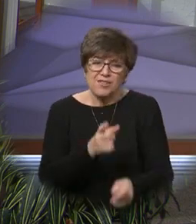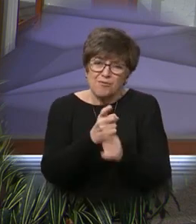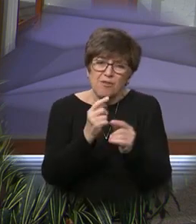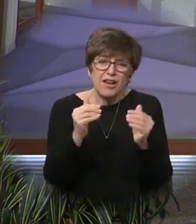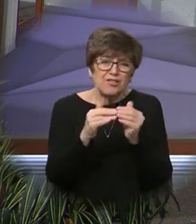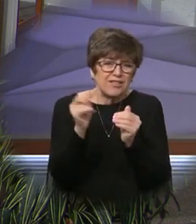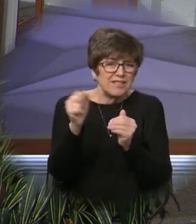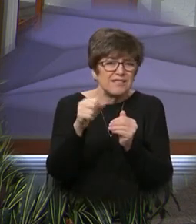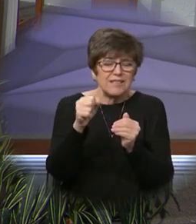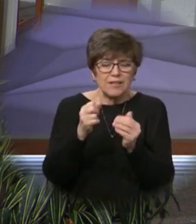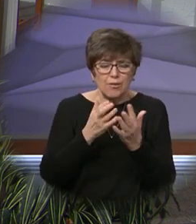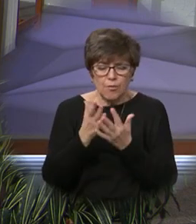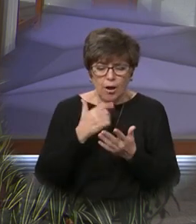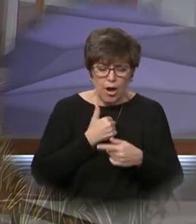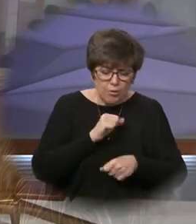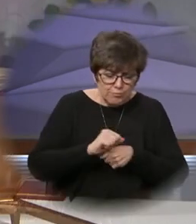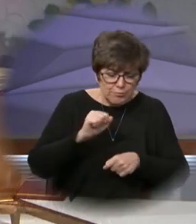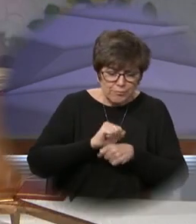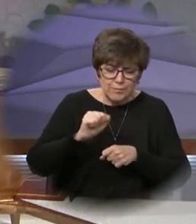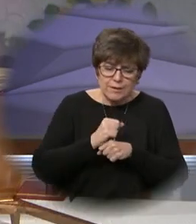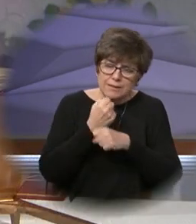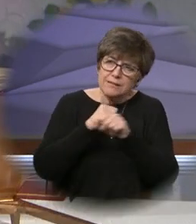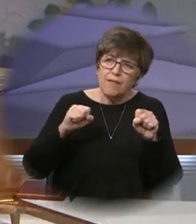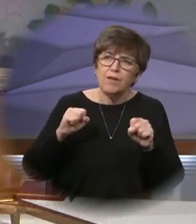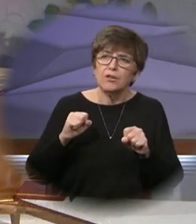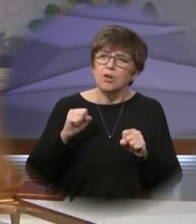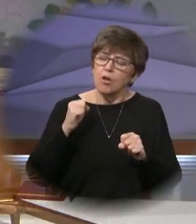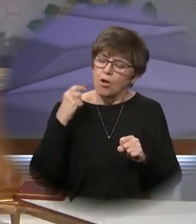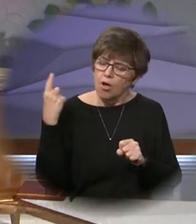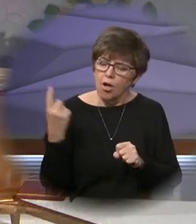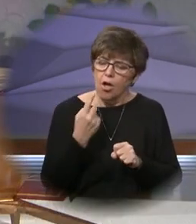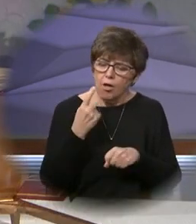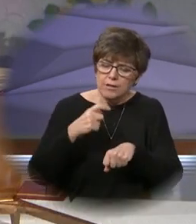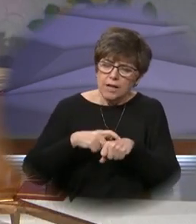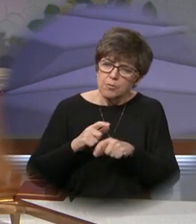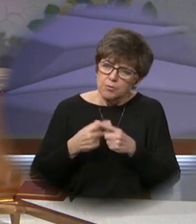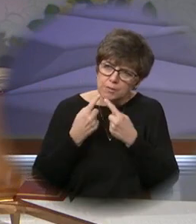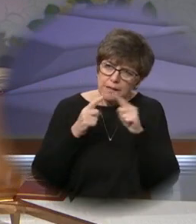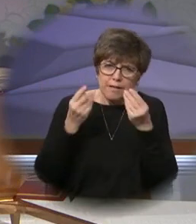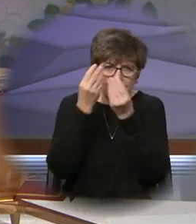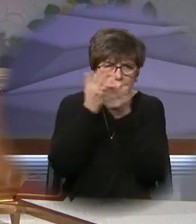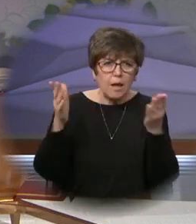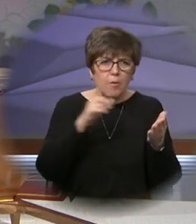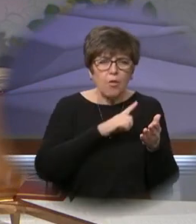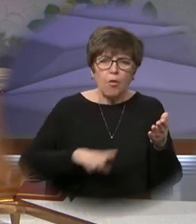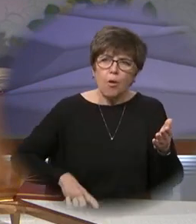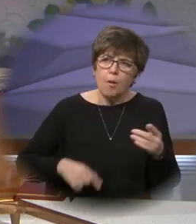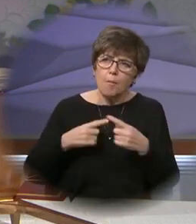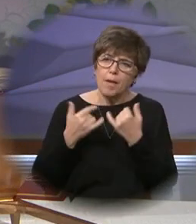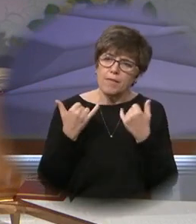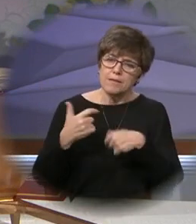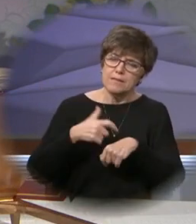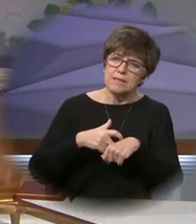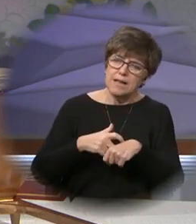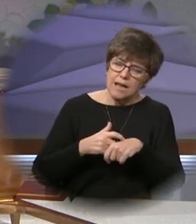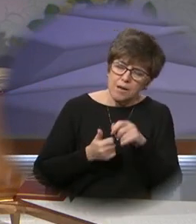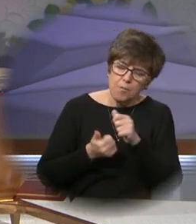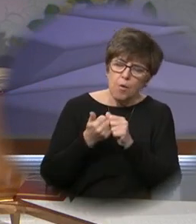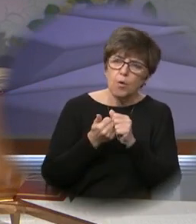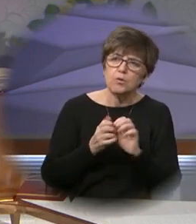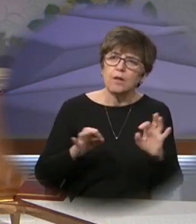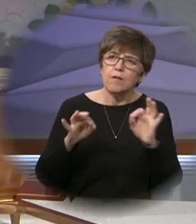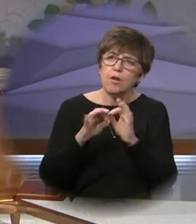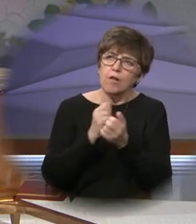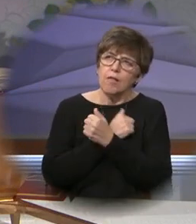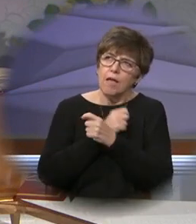truly right and just, our duty and our salvation, at all times to acclaim you, O Lord, but in this time, above all, to laud